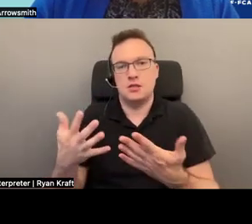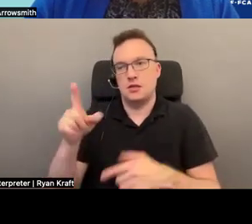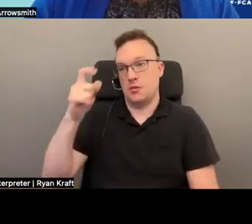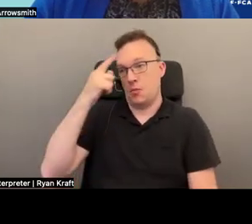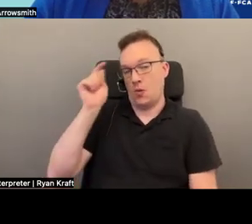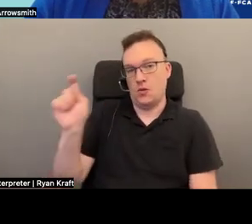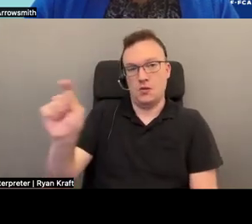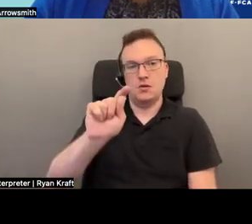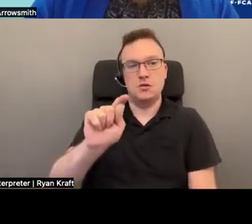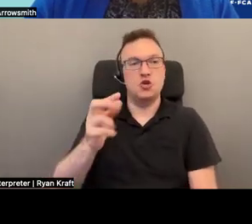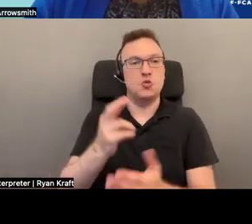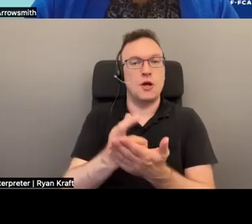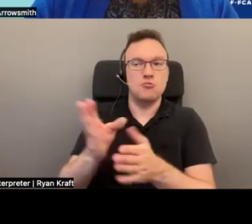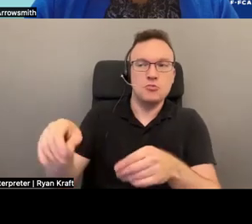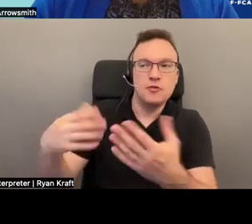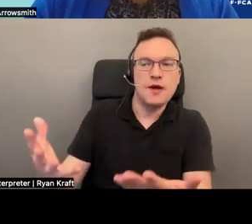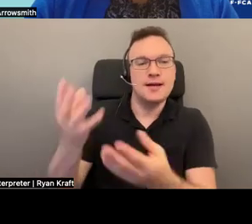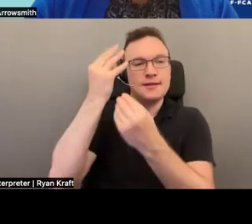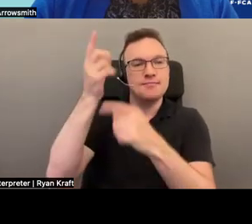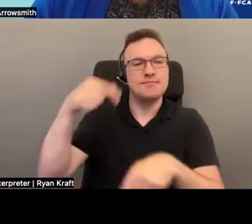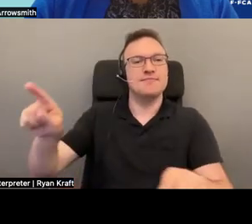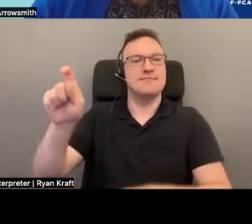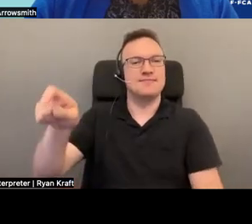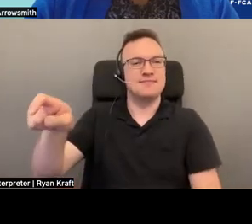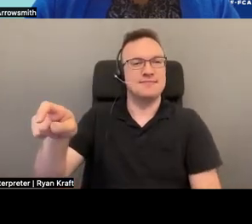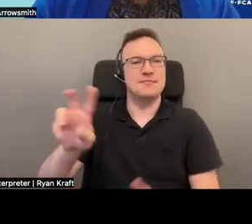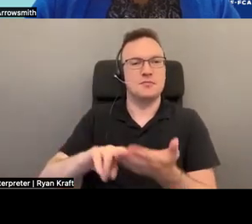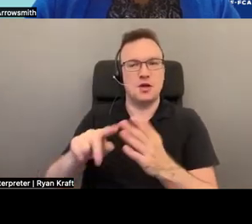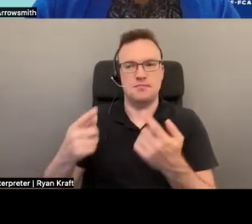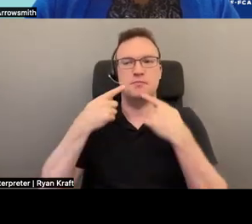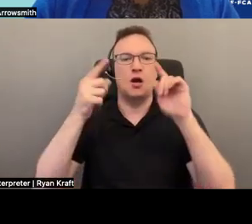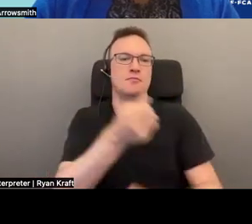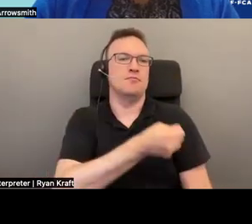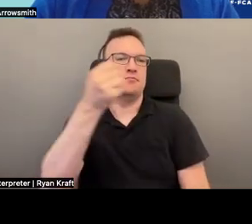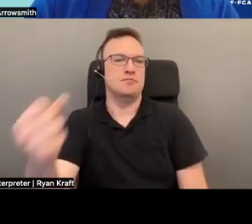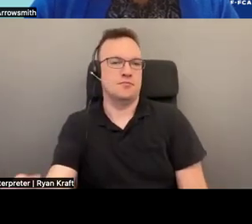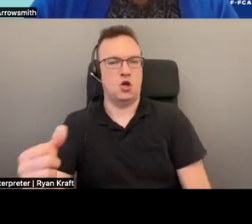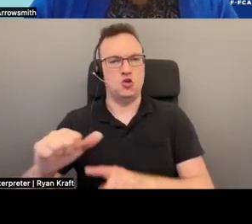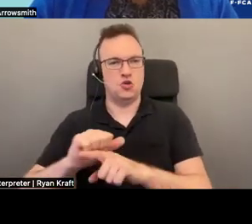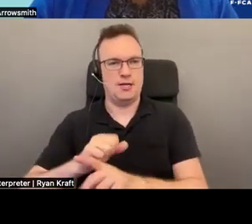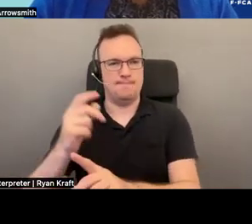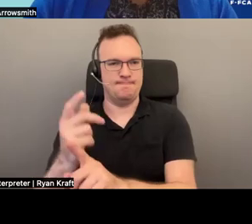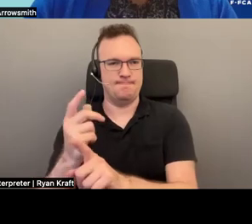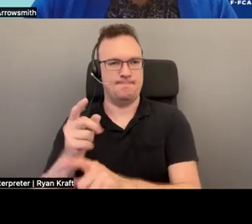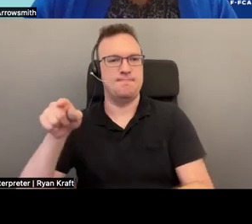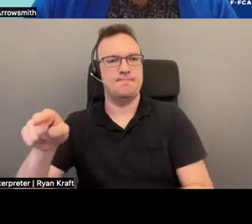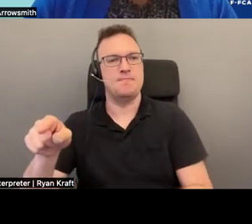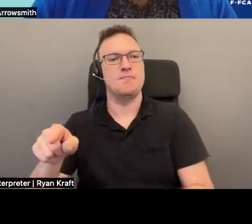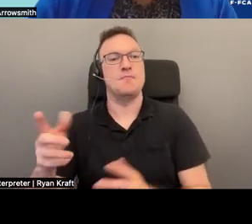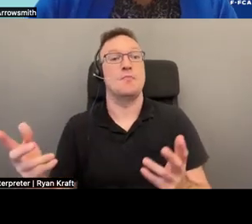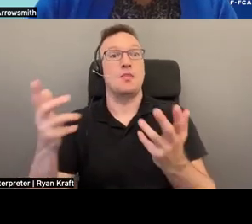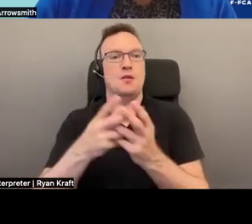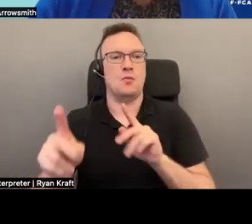them with resources and information they need so they can successfully hire, train, and retain, accommodate persons